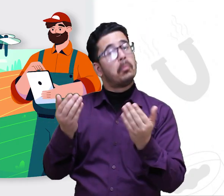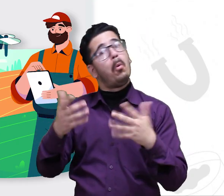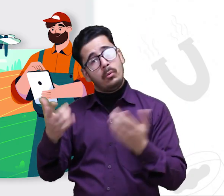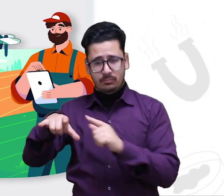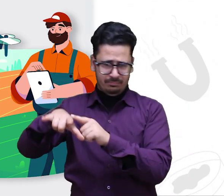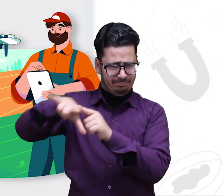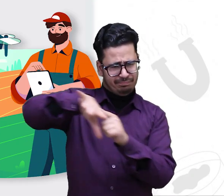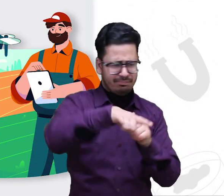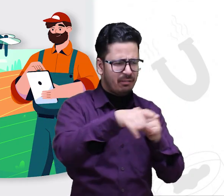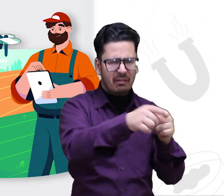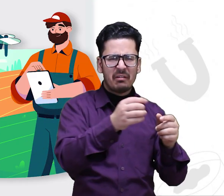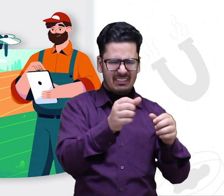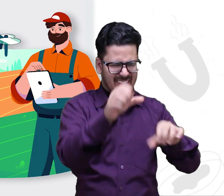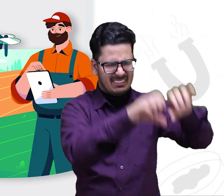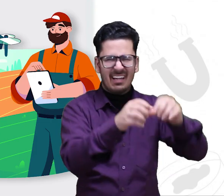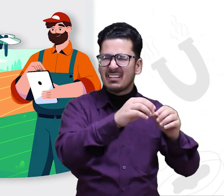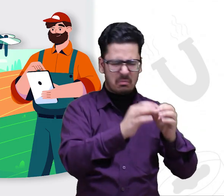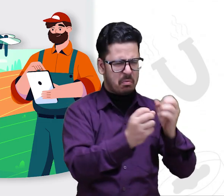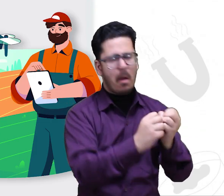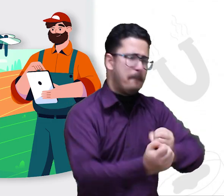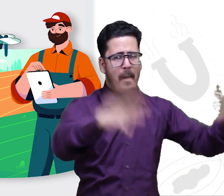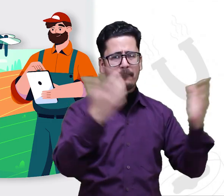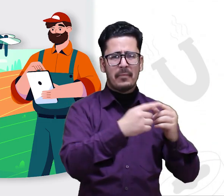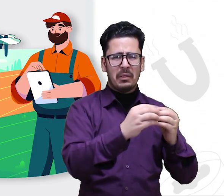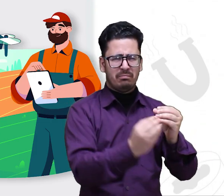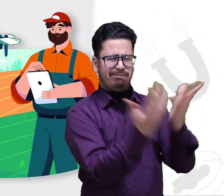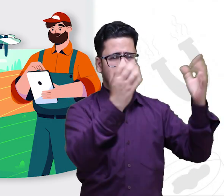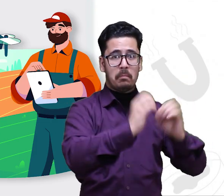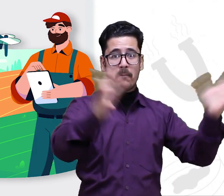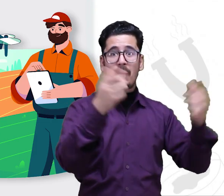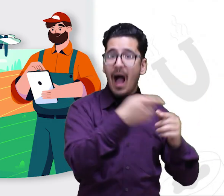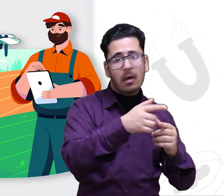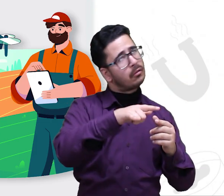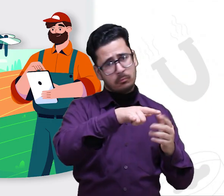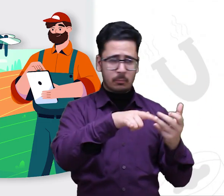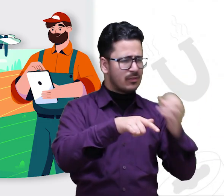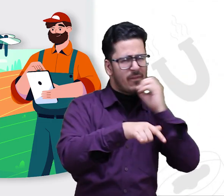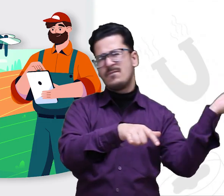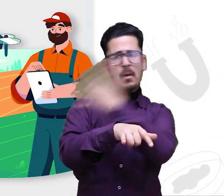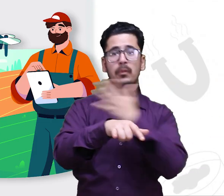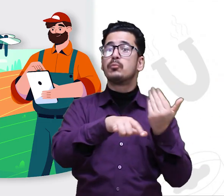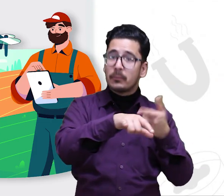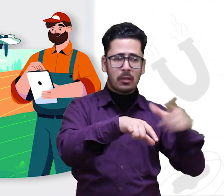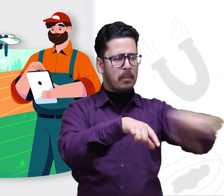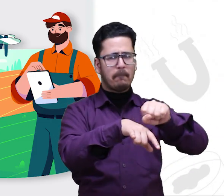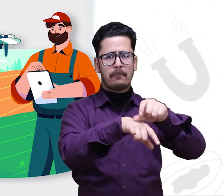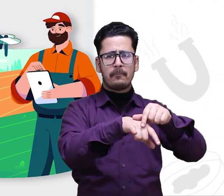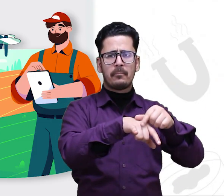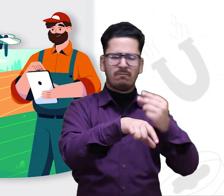drones play an important role in disaster response and management.